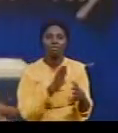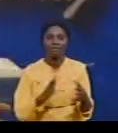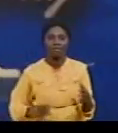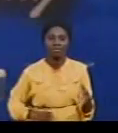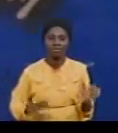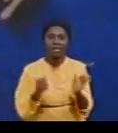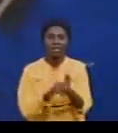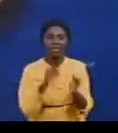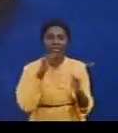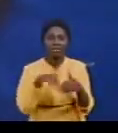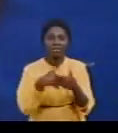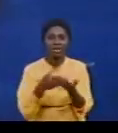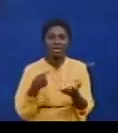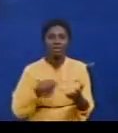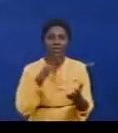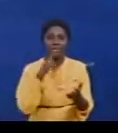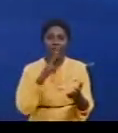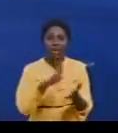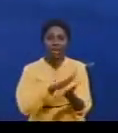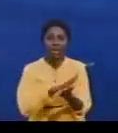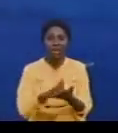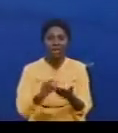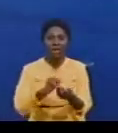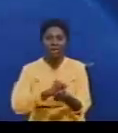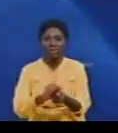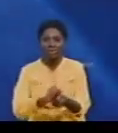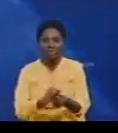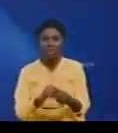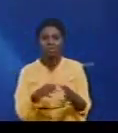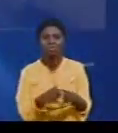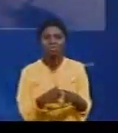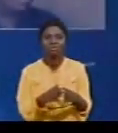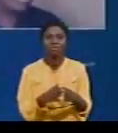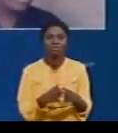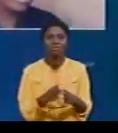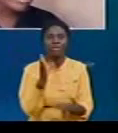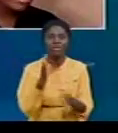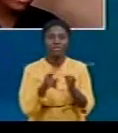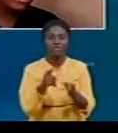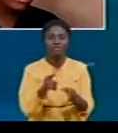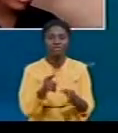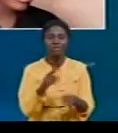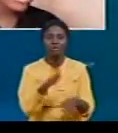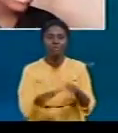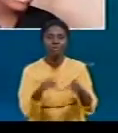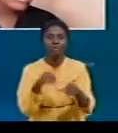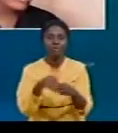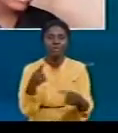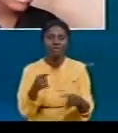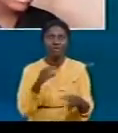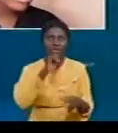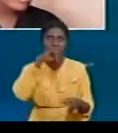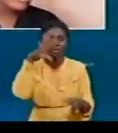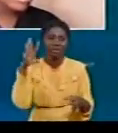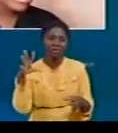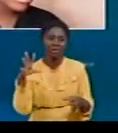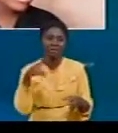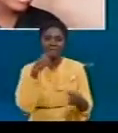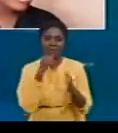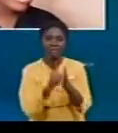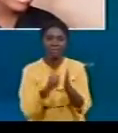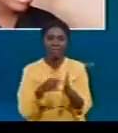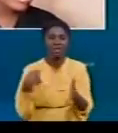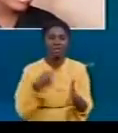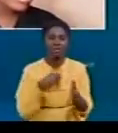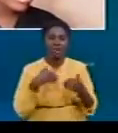how we're cleansed. That's how we're washed. If you walk in the light as he is in the light, it says we have fellowship